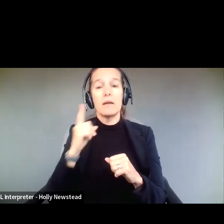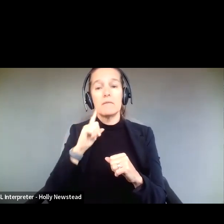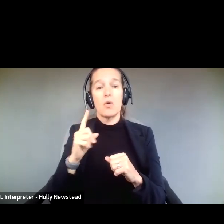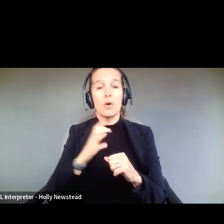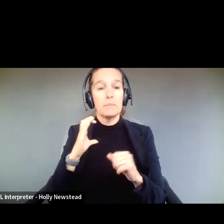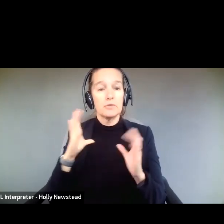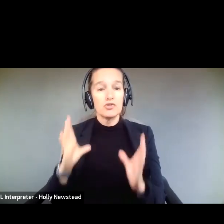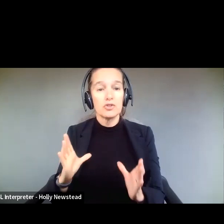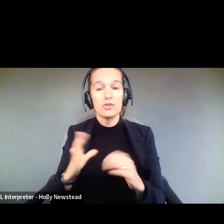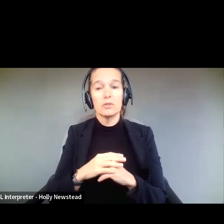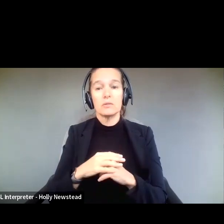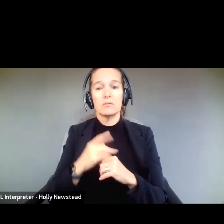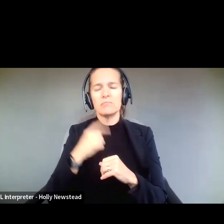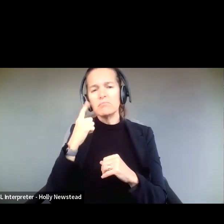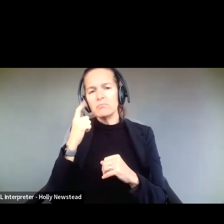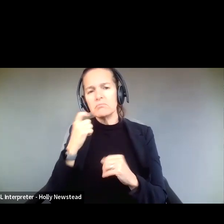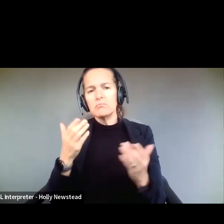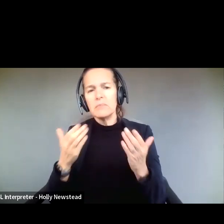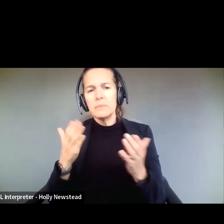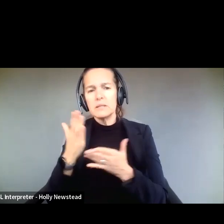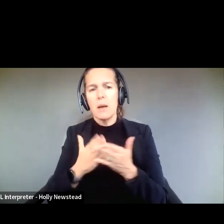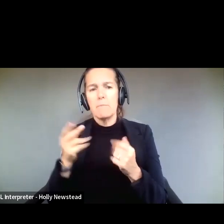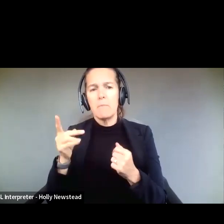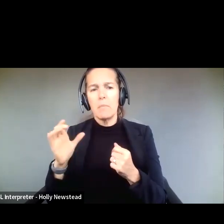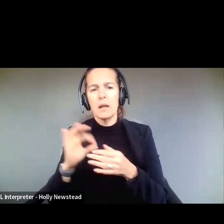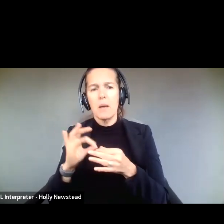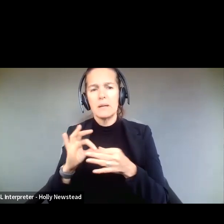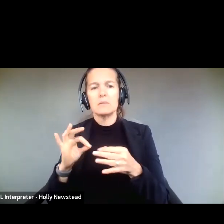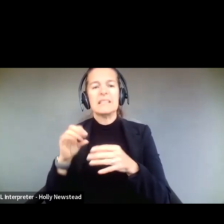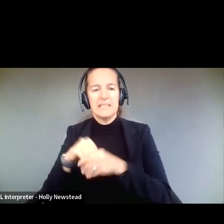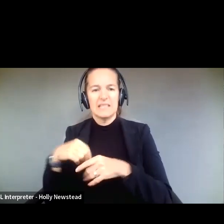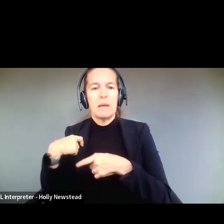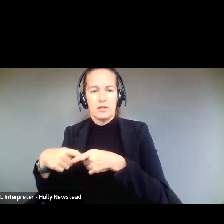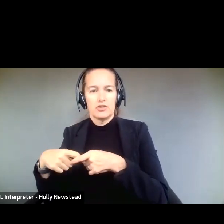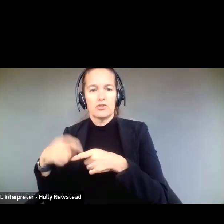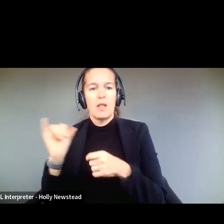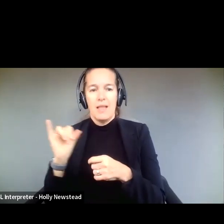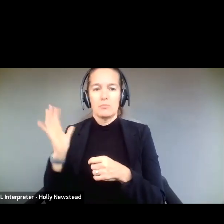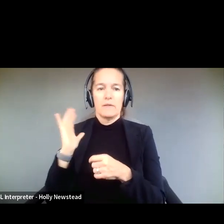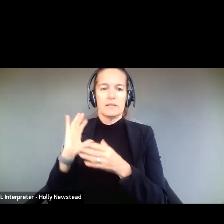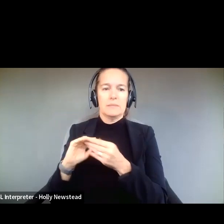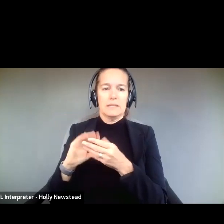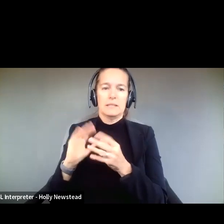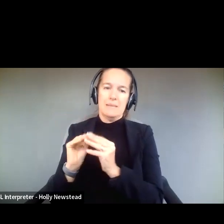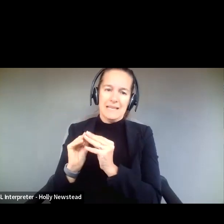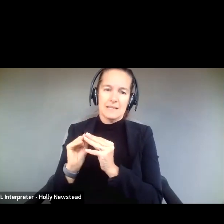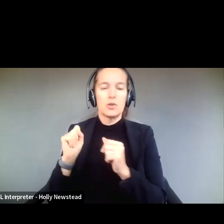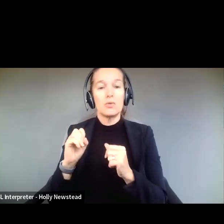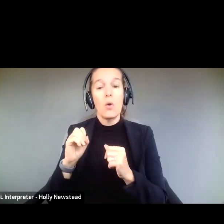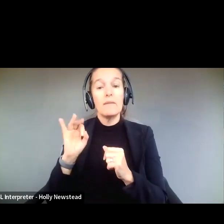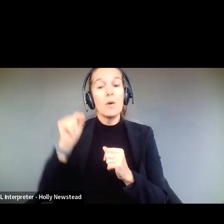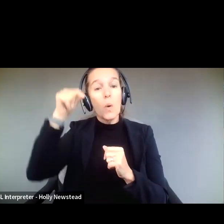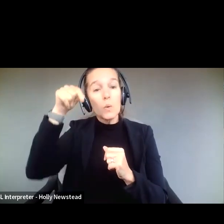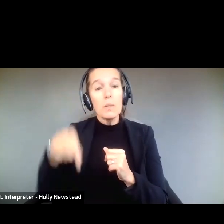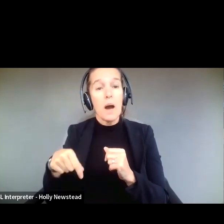commissioners, I suspect we may have some public comment in Spanish as we have at previous meetings on this issue. So if you go to the bottom of your